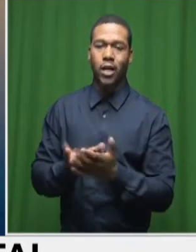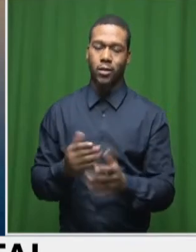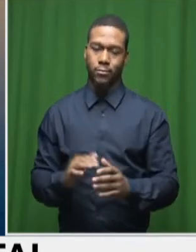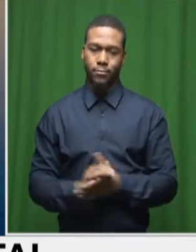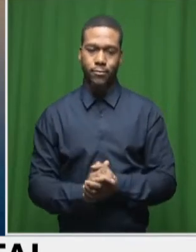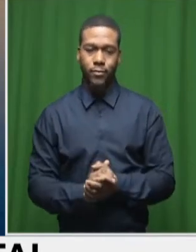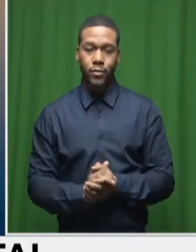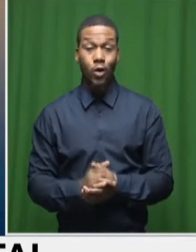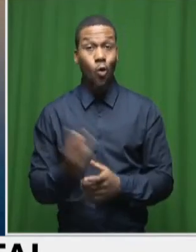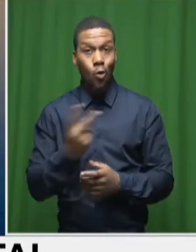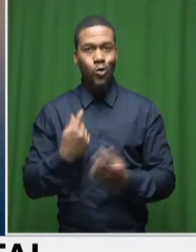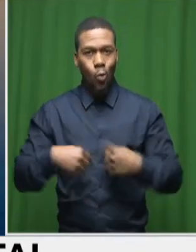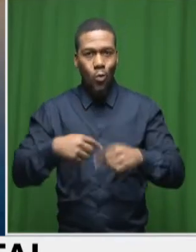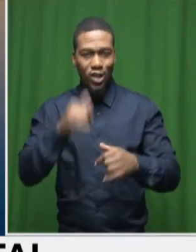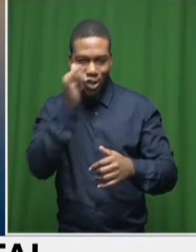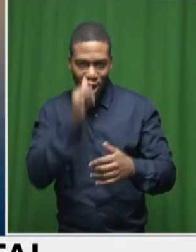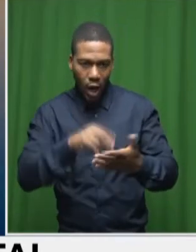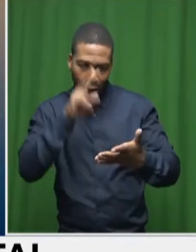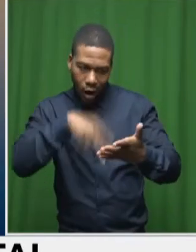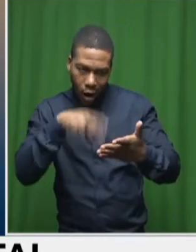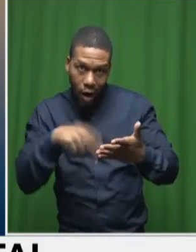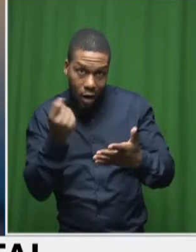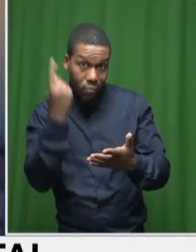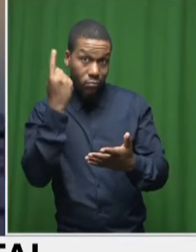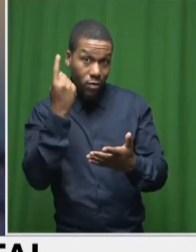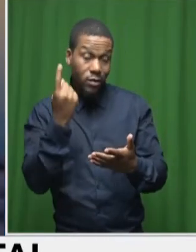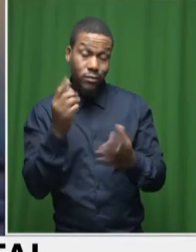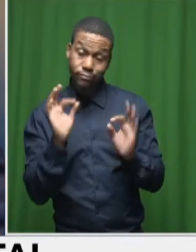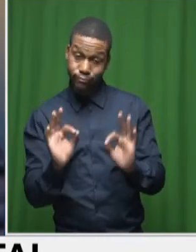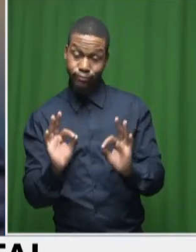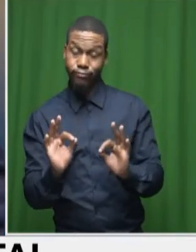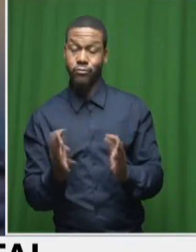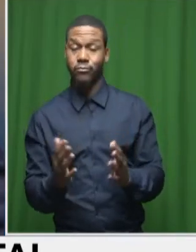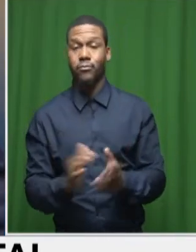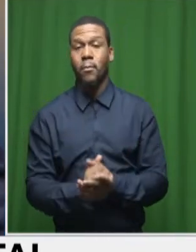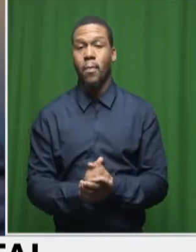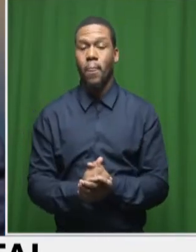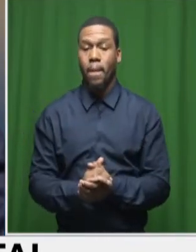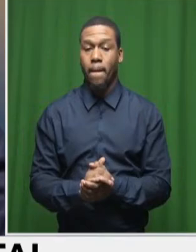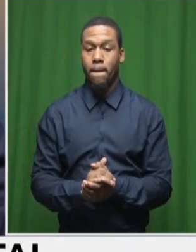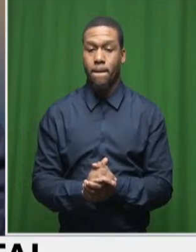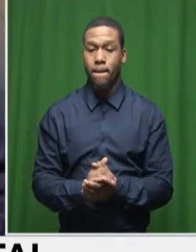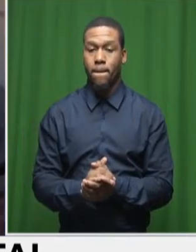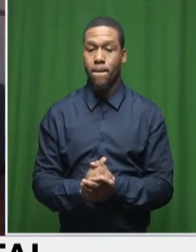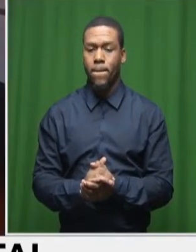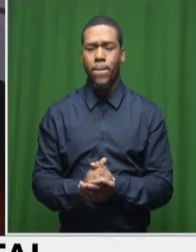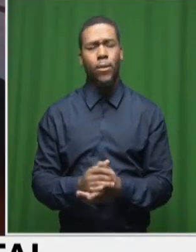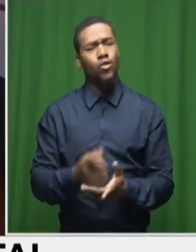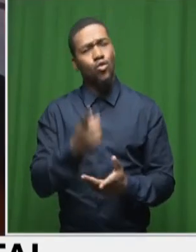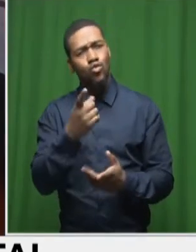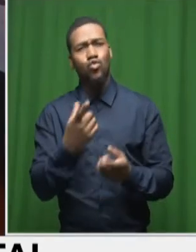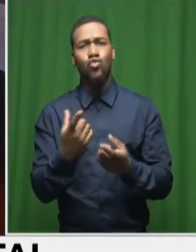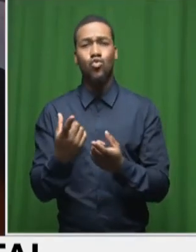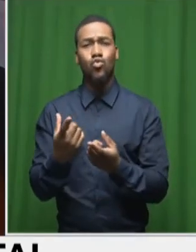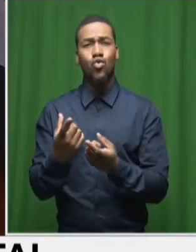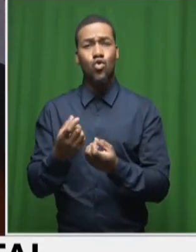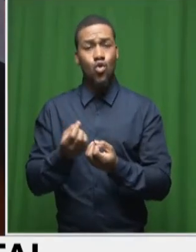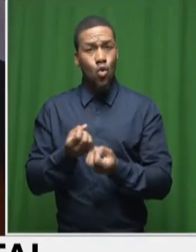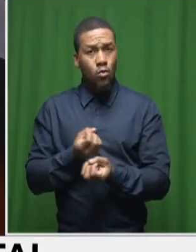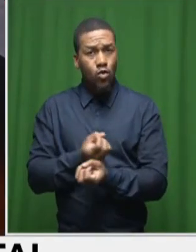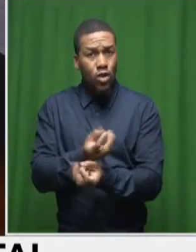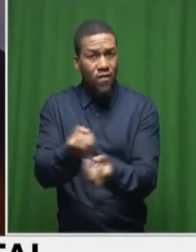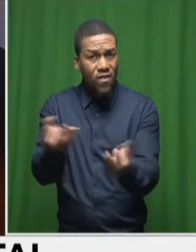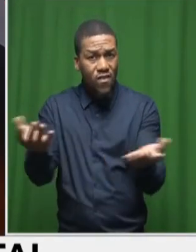also the comprehension, which is key because ultimately what you want is impact. So are you looking to roll it out to more schools and